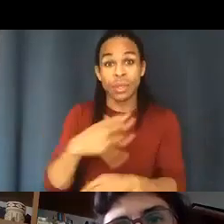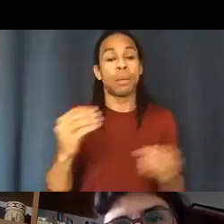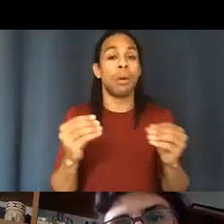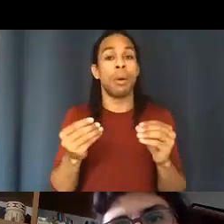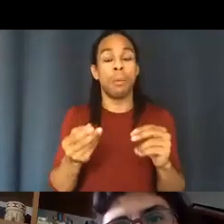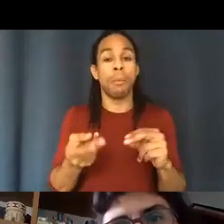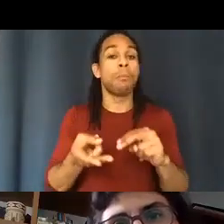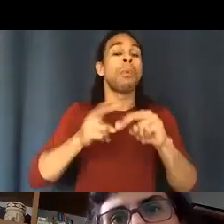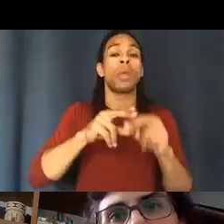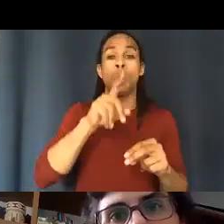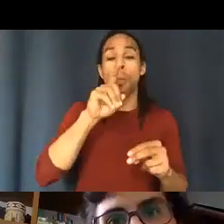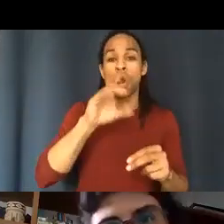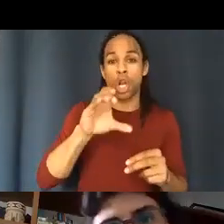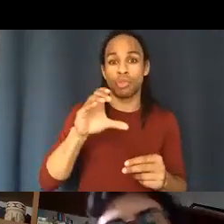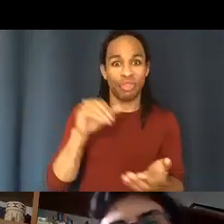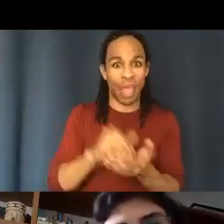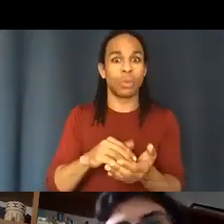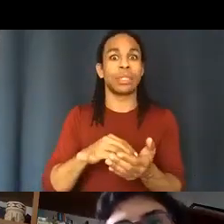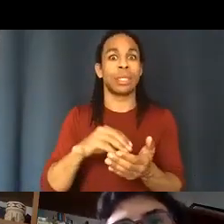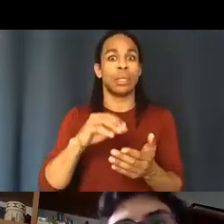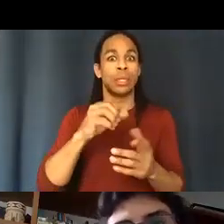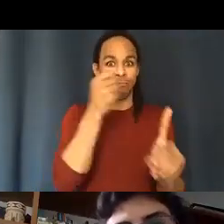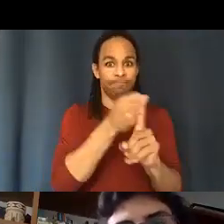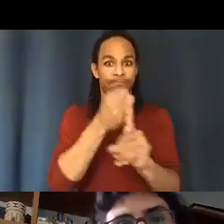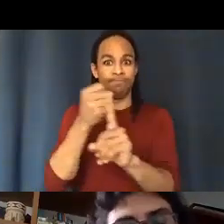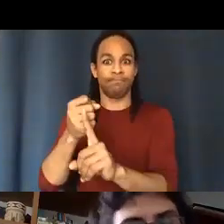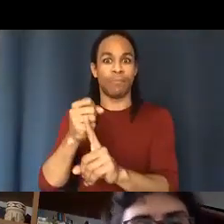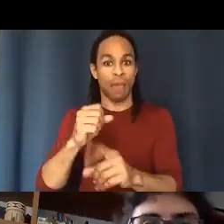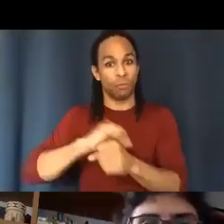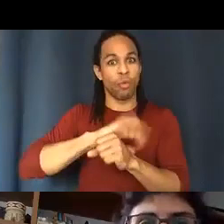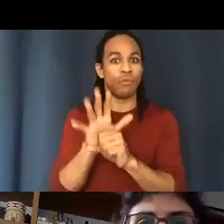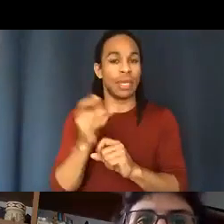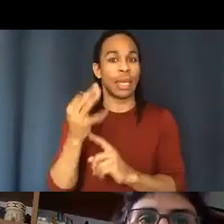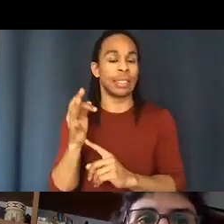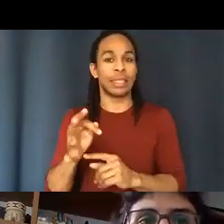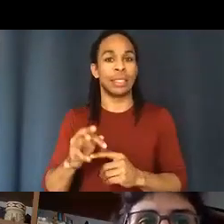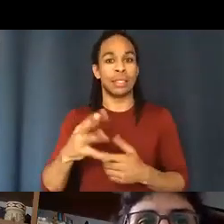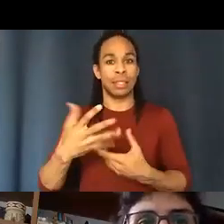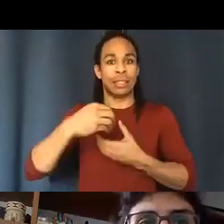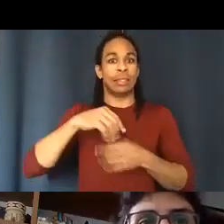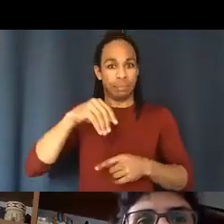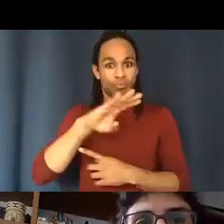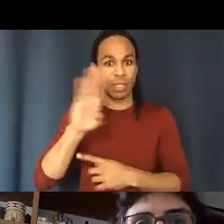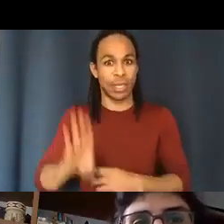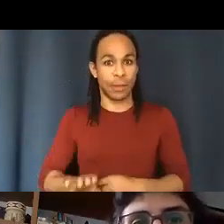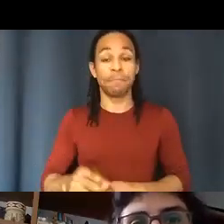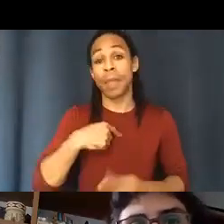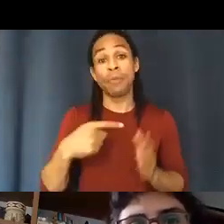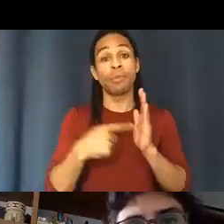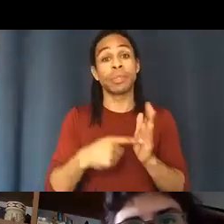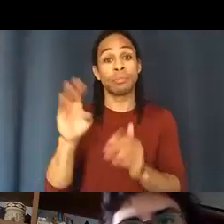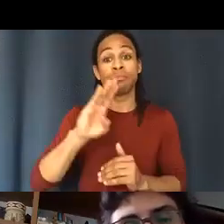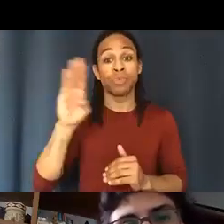100,015 cases confirmed, but those numbers are very underestimated. I represent here the Brazilian Collective